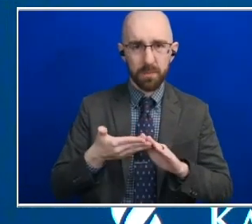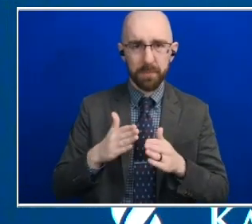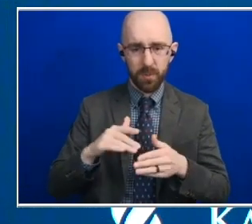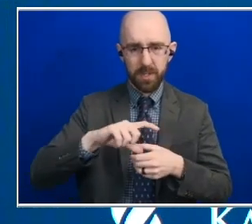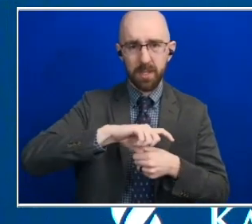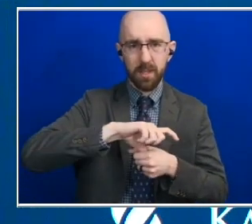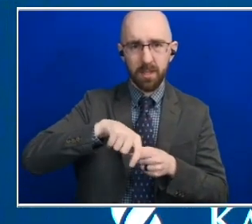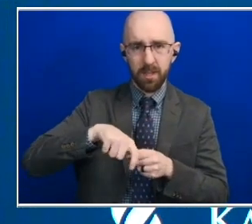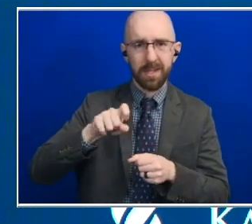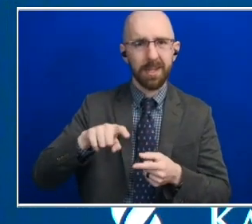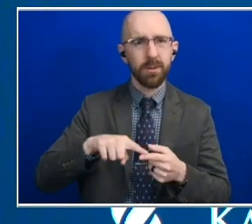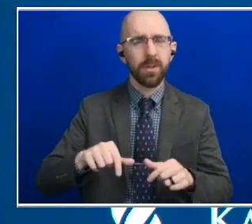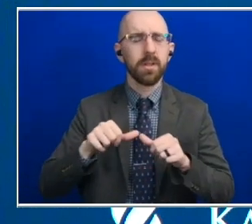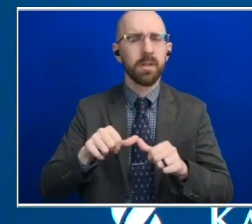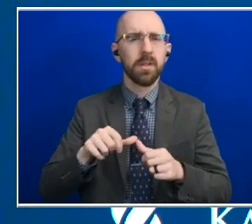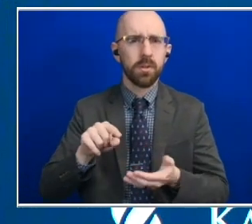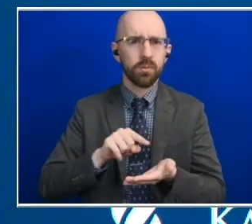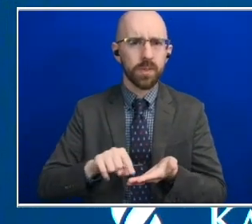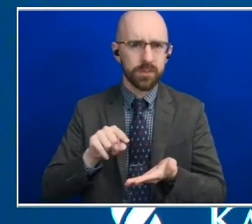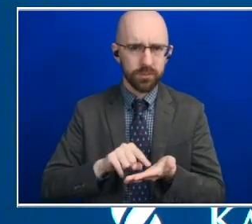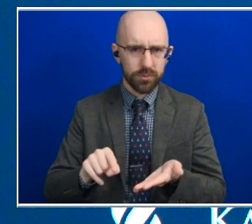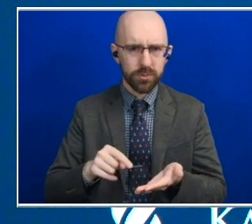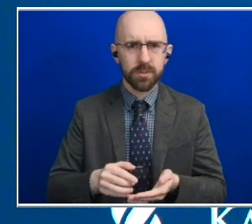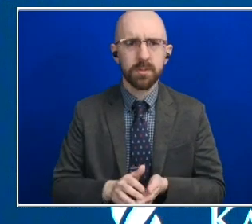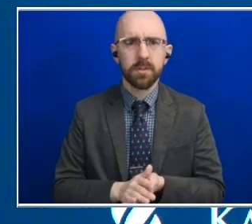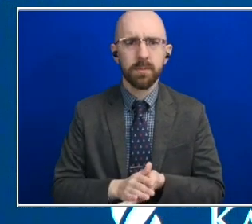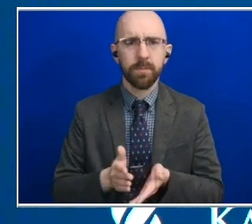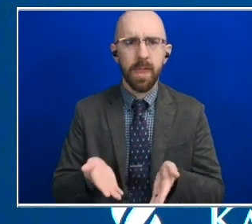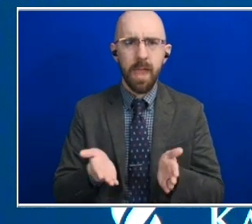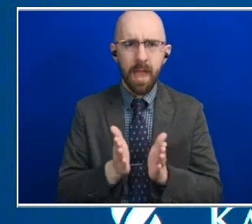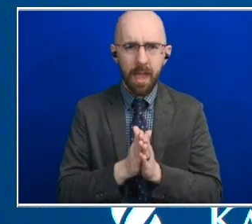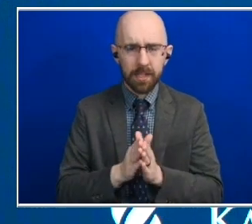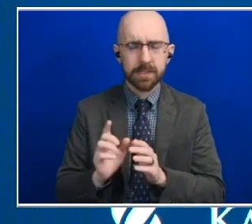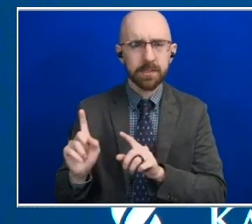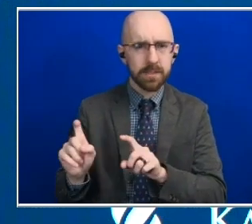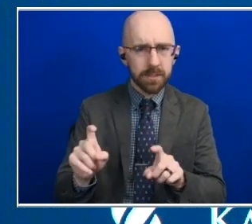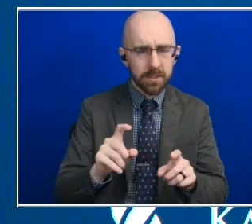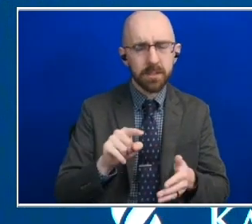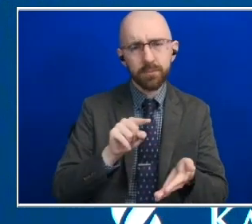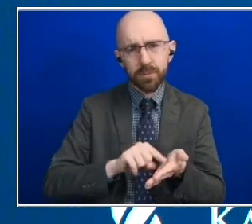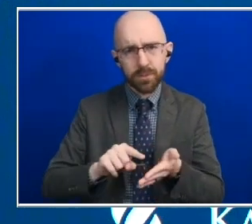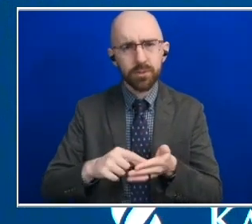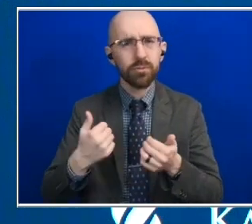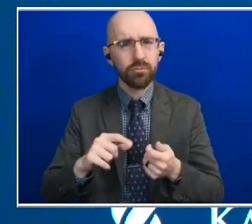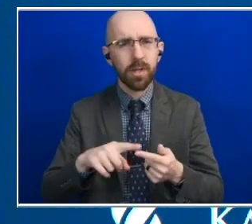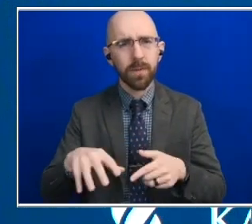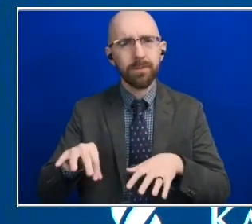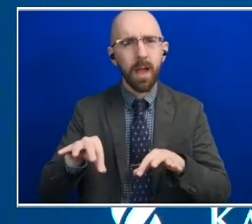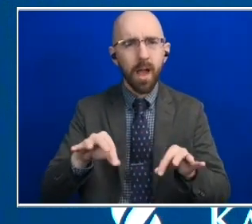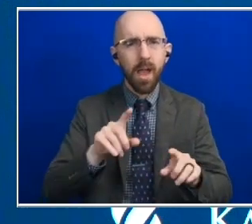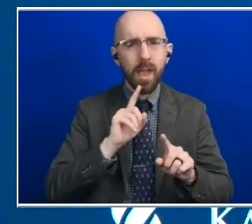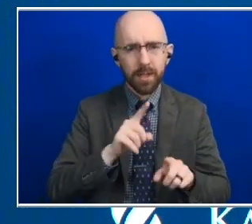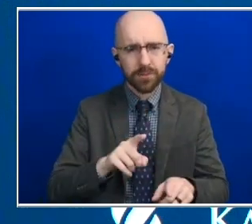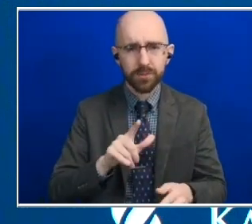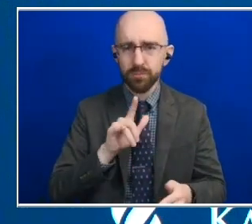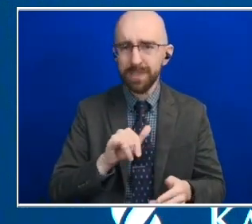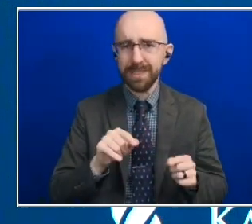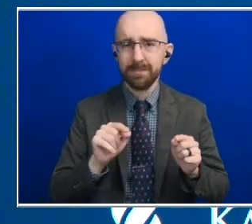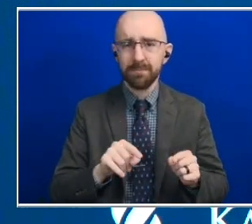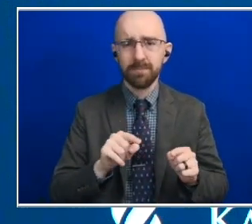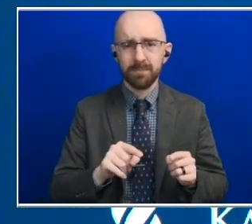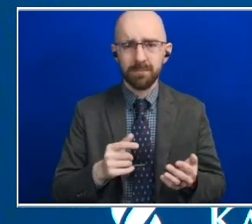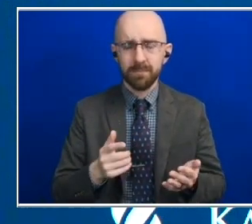research, ask these questions, do the research, try to find answers, and really this is one of the many